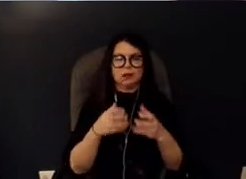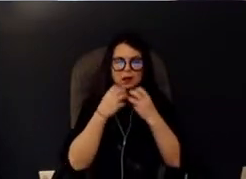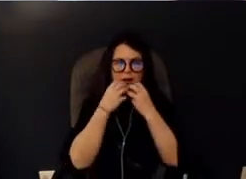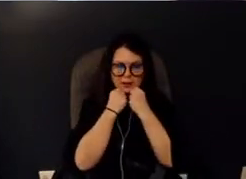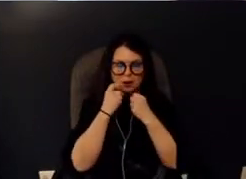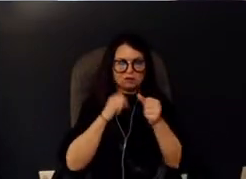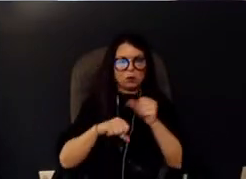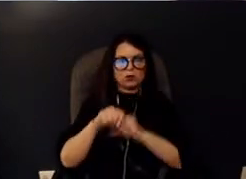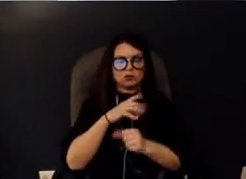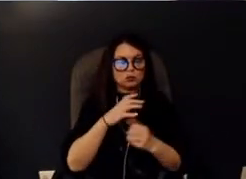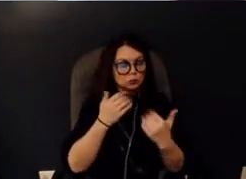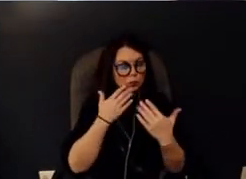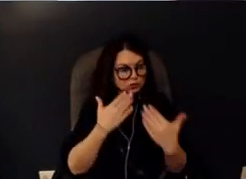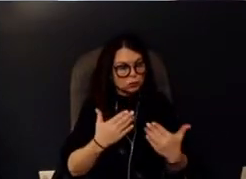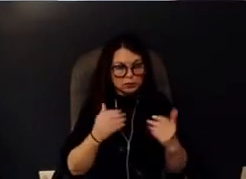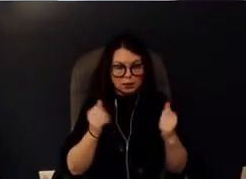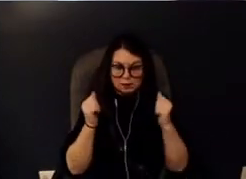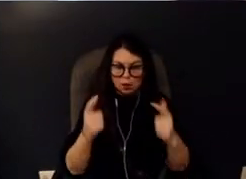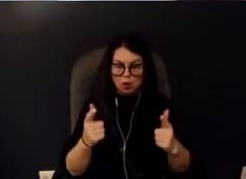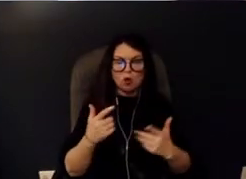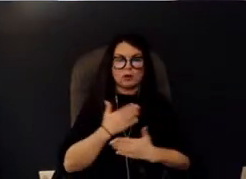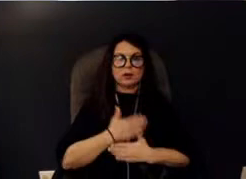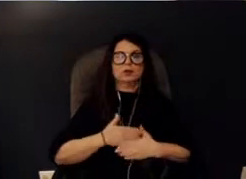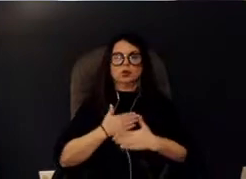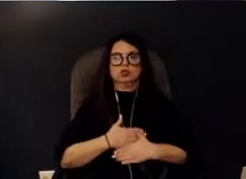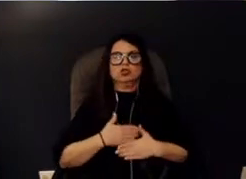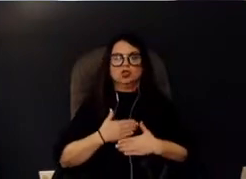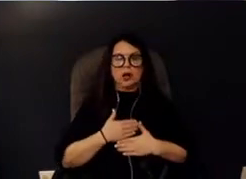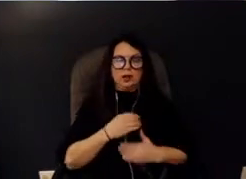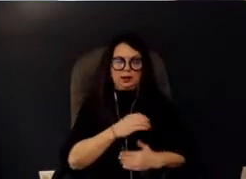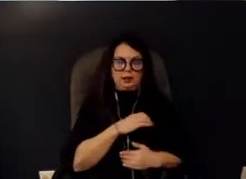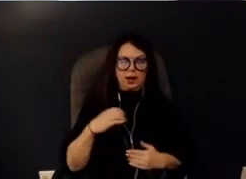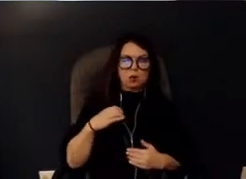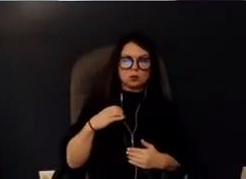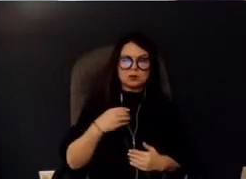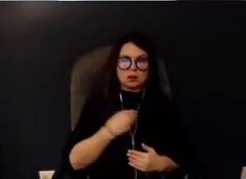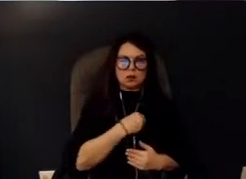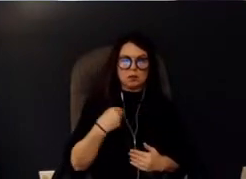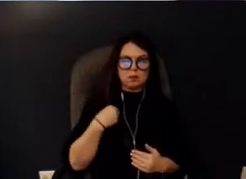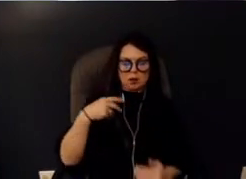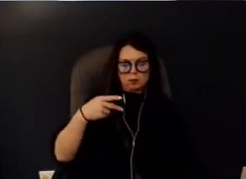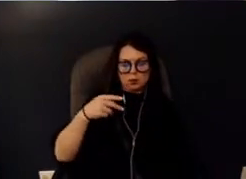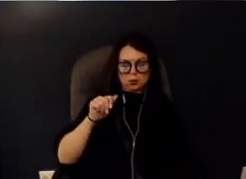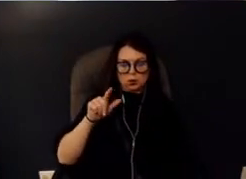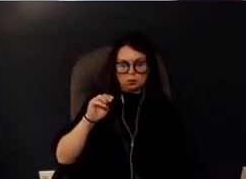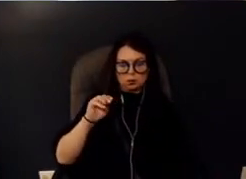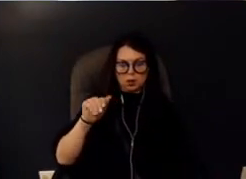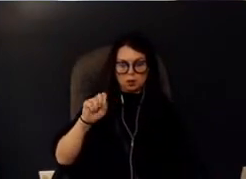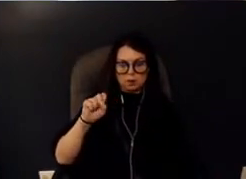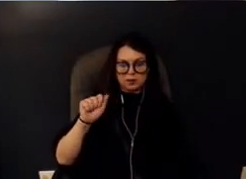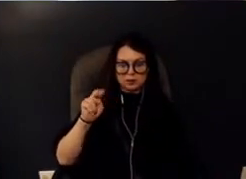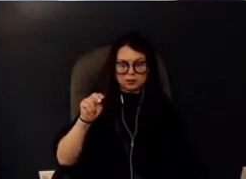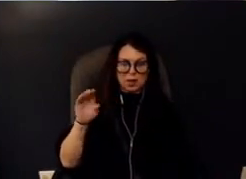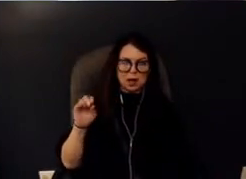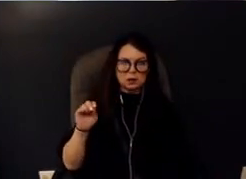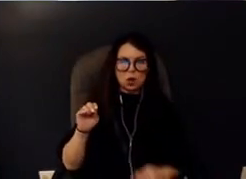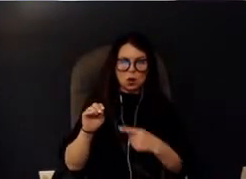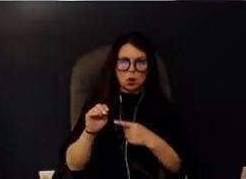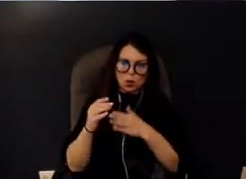appreciate Councilmember Pomisano for her work in leading us through this really